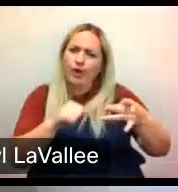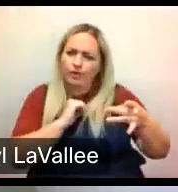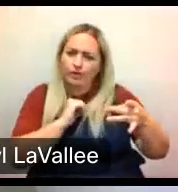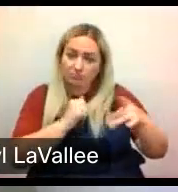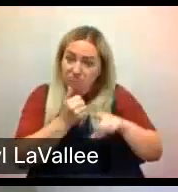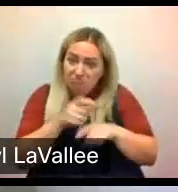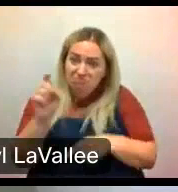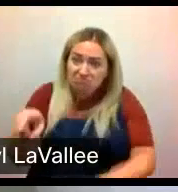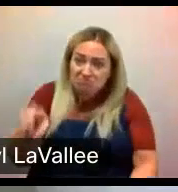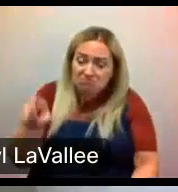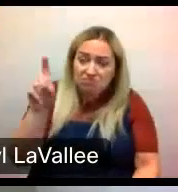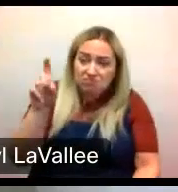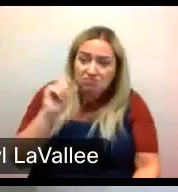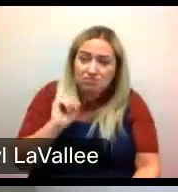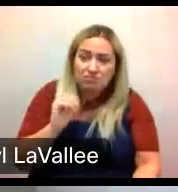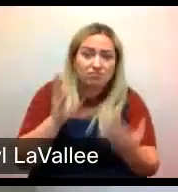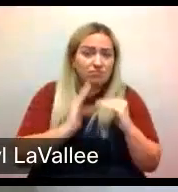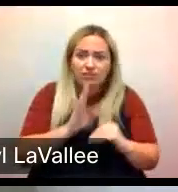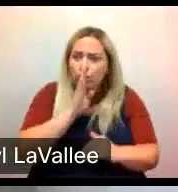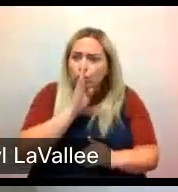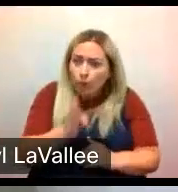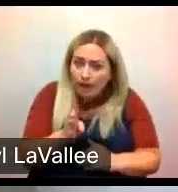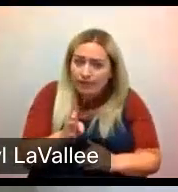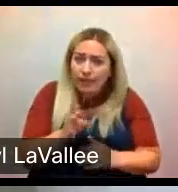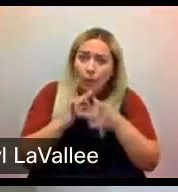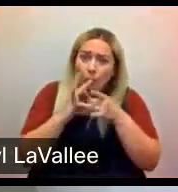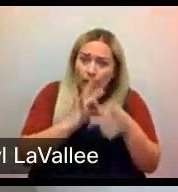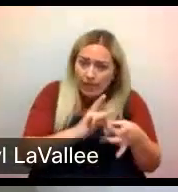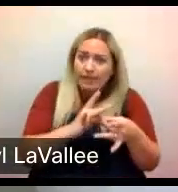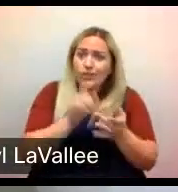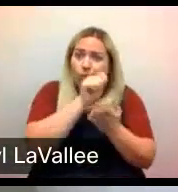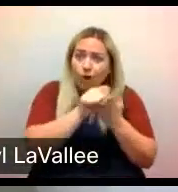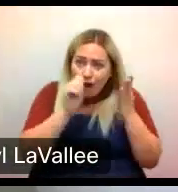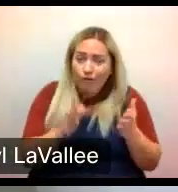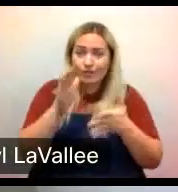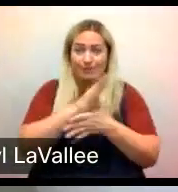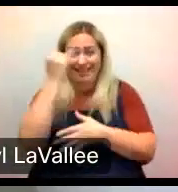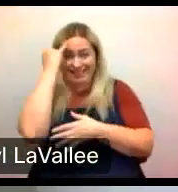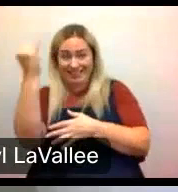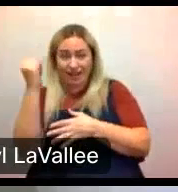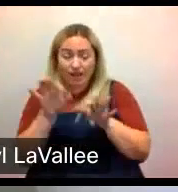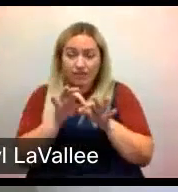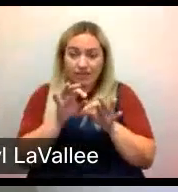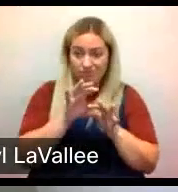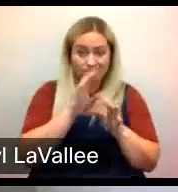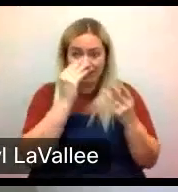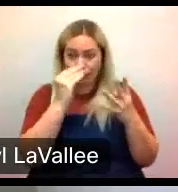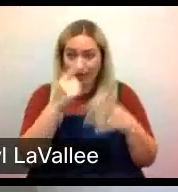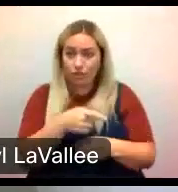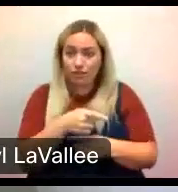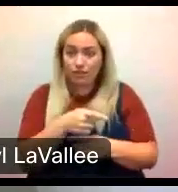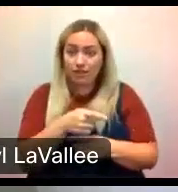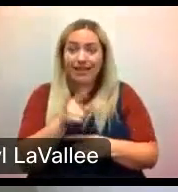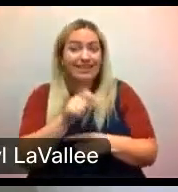it necessary? Is it directly related to the author's main idea of the text? And in